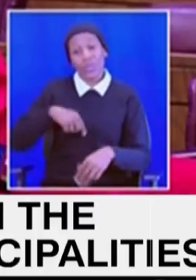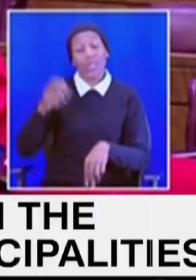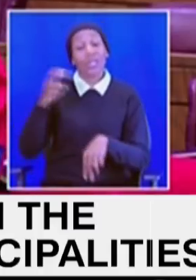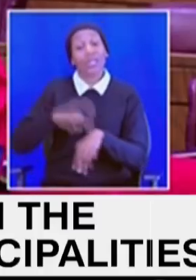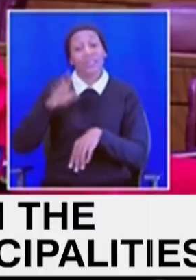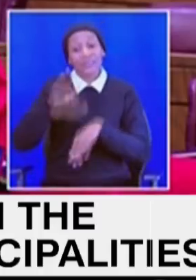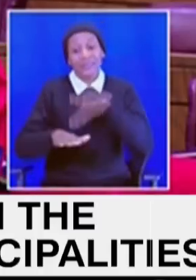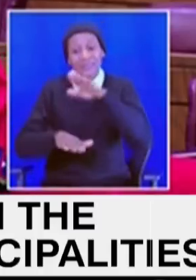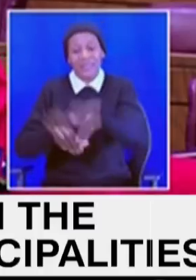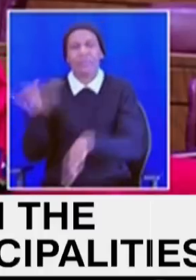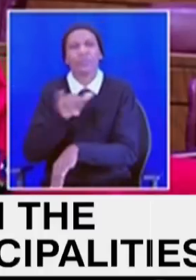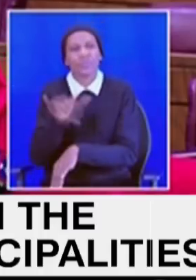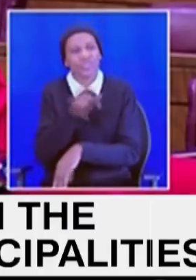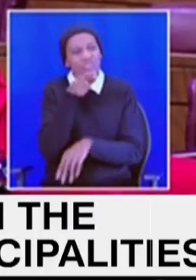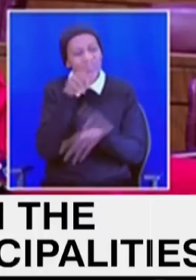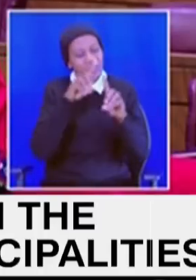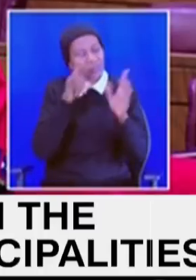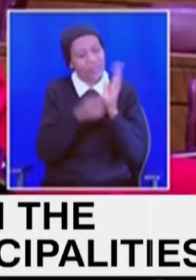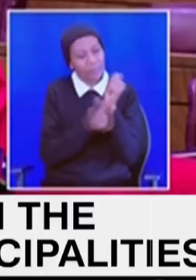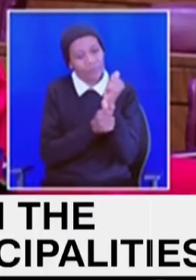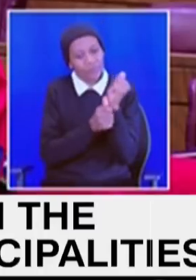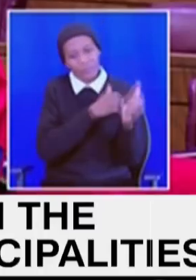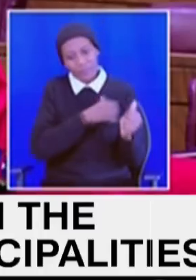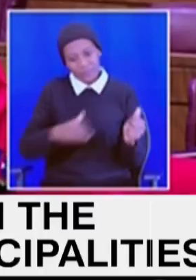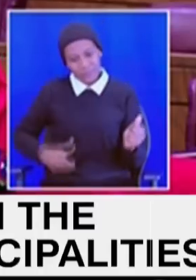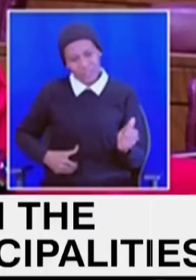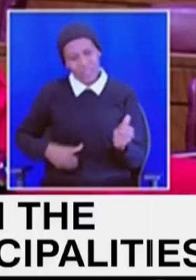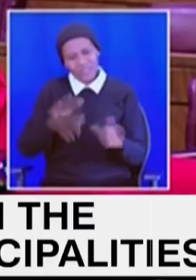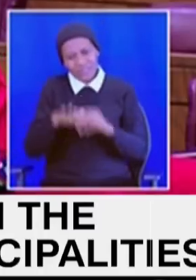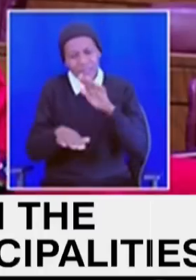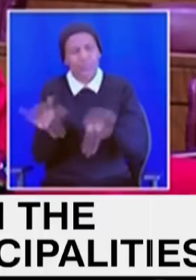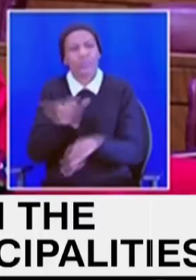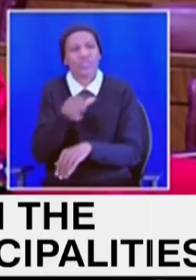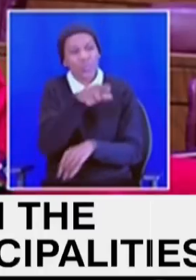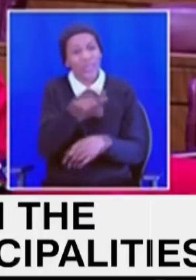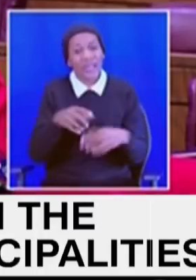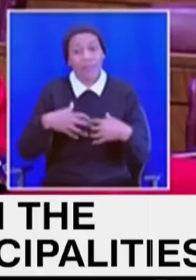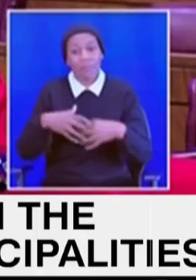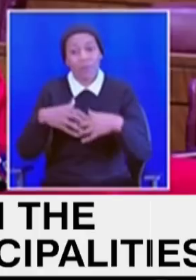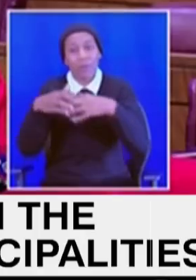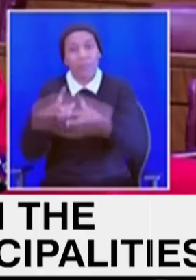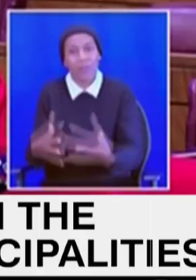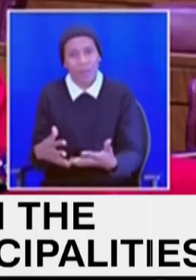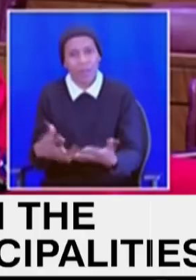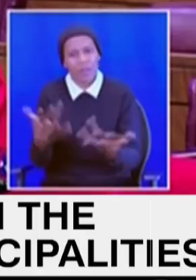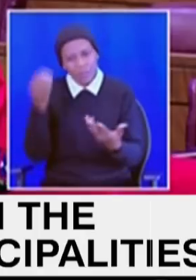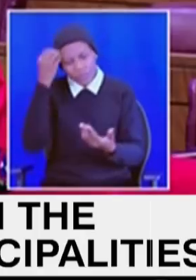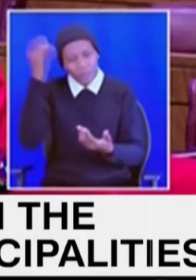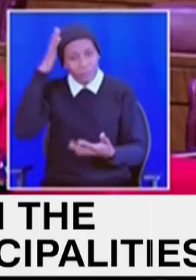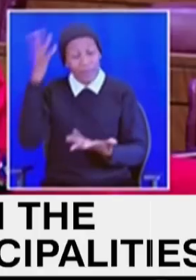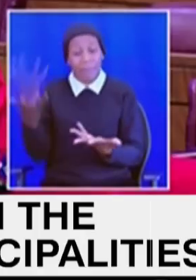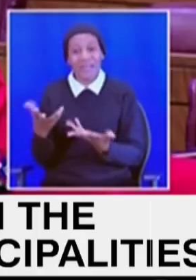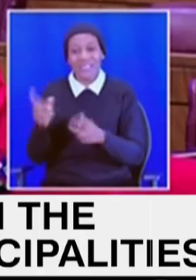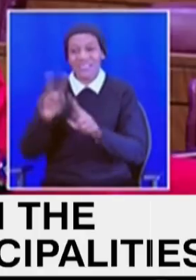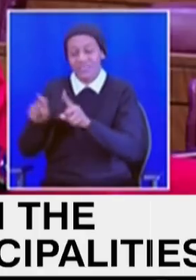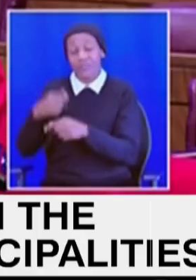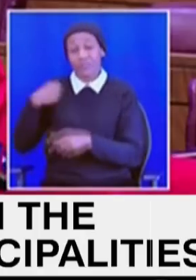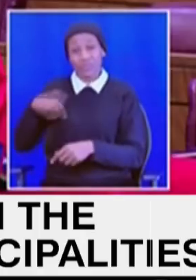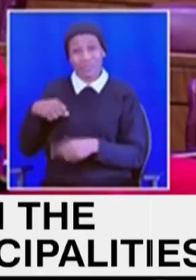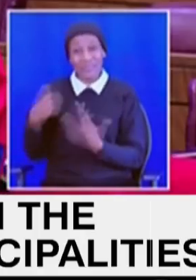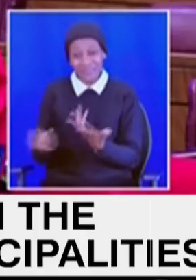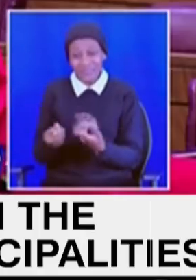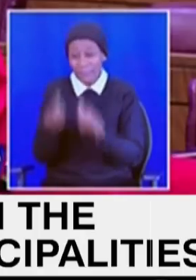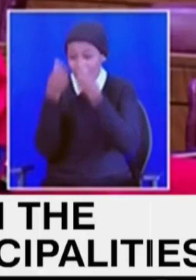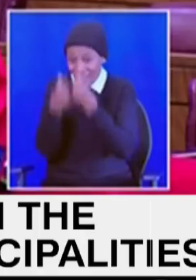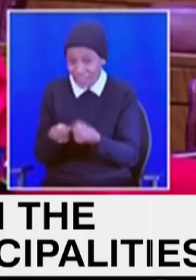of intervention has the Deputy President taken in looking into the cause of financial mismanagement and misconduct